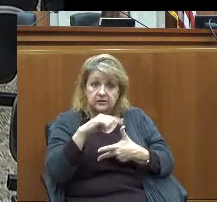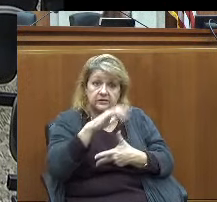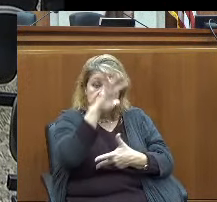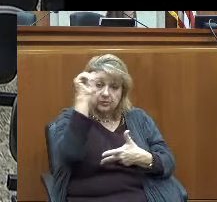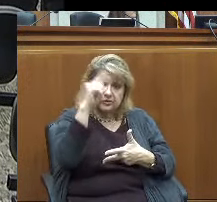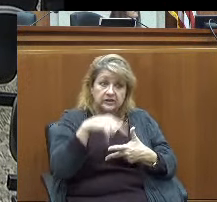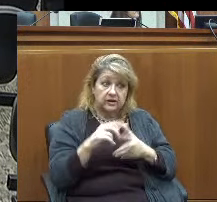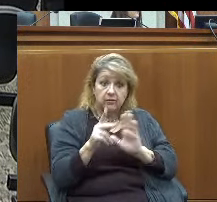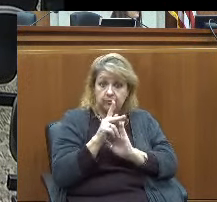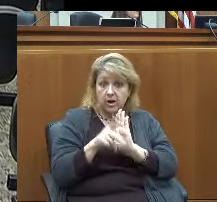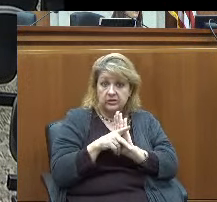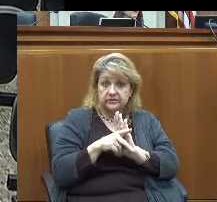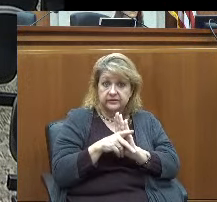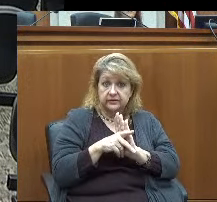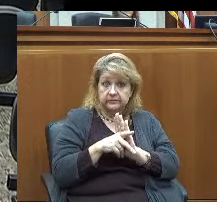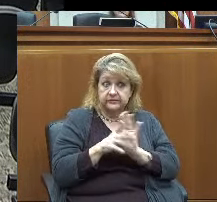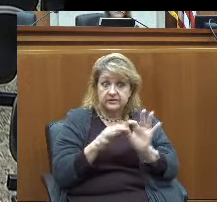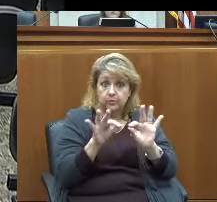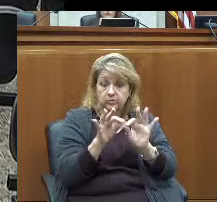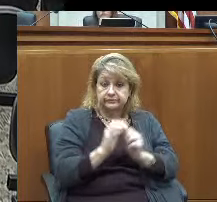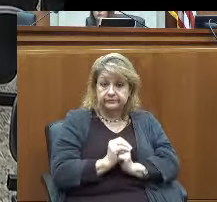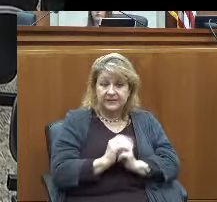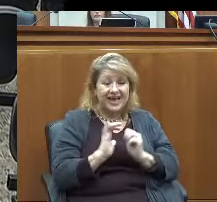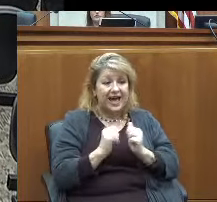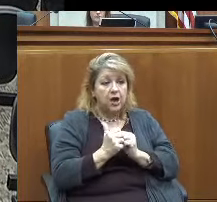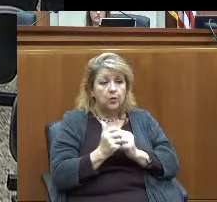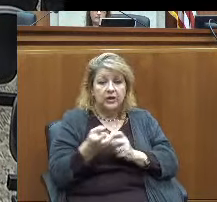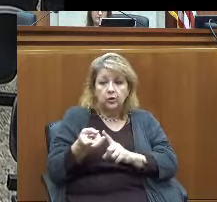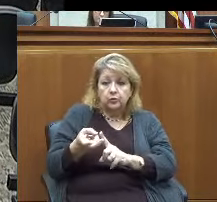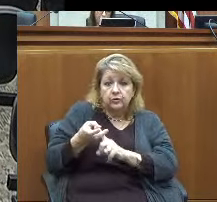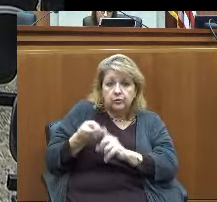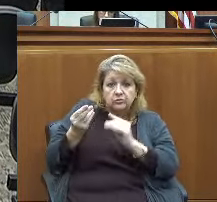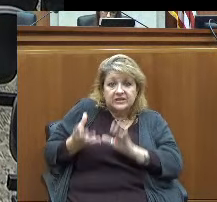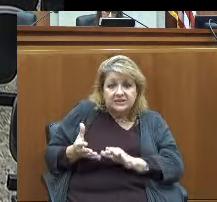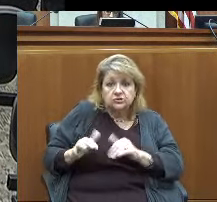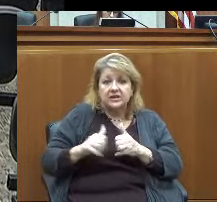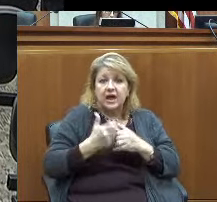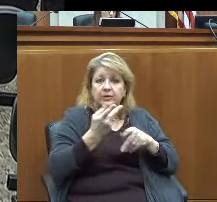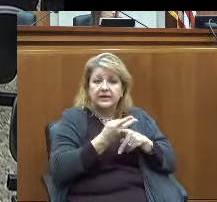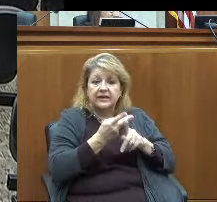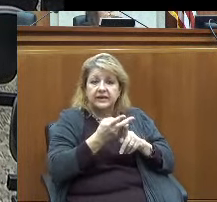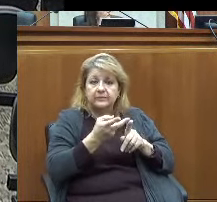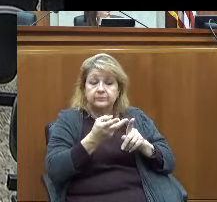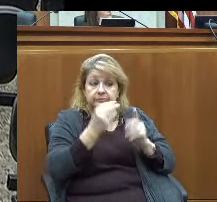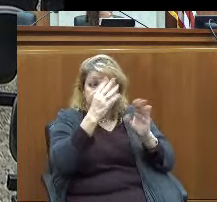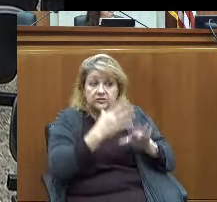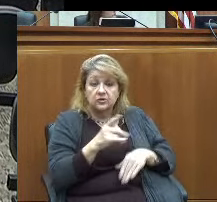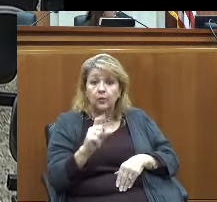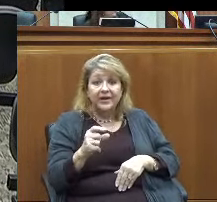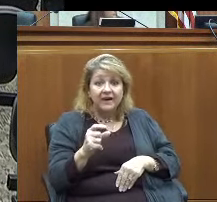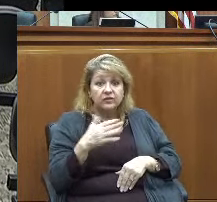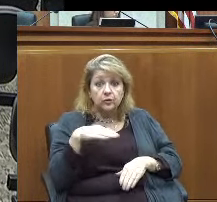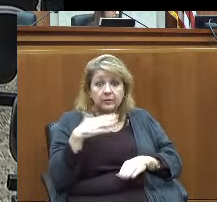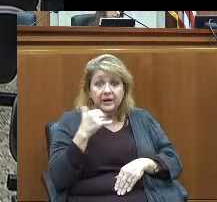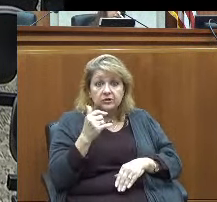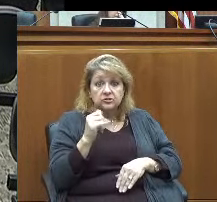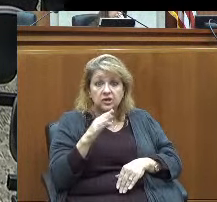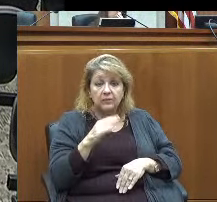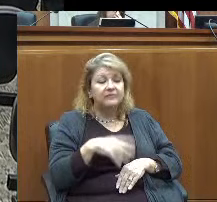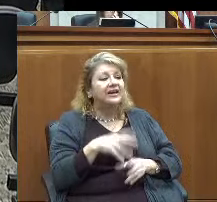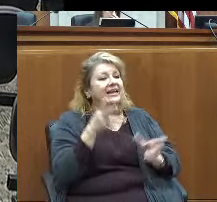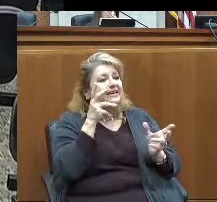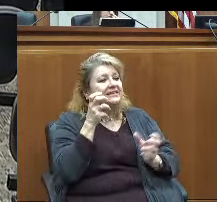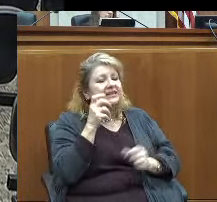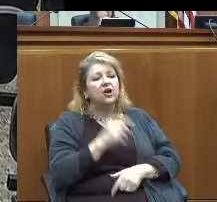know, how we recruit new teachers. It matters in how we retain teachers. I think we have to do a better job of listening to teachers, not just hearing what they say,